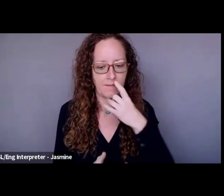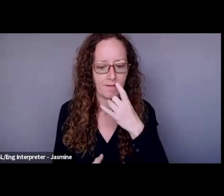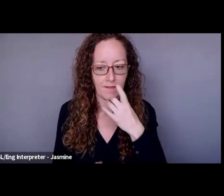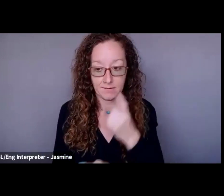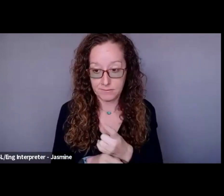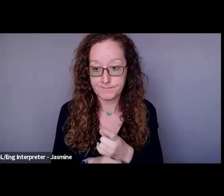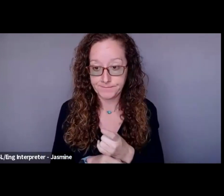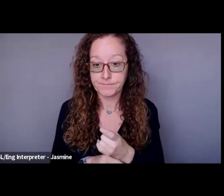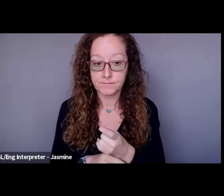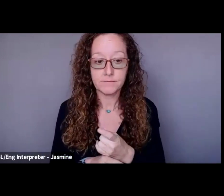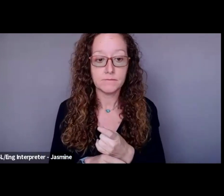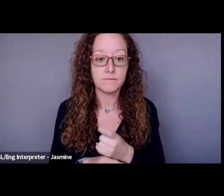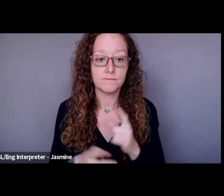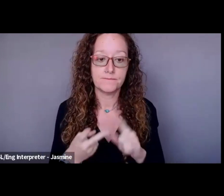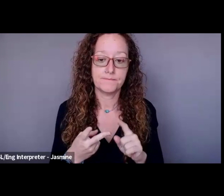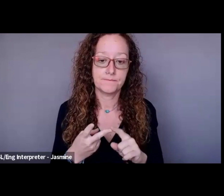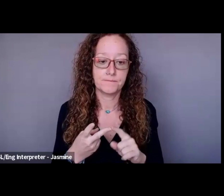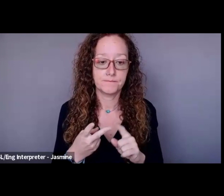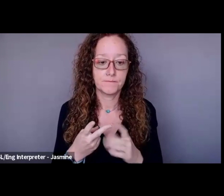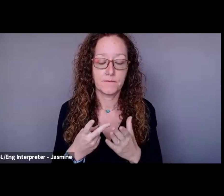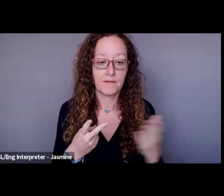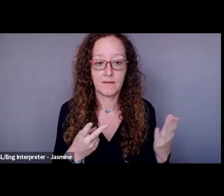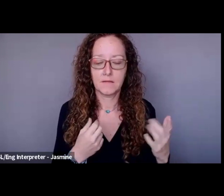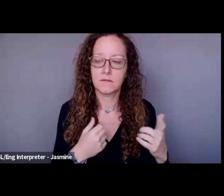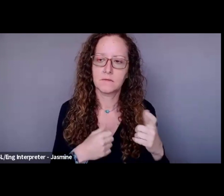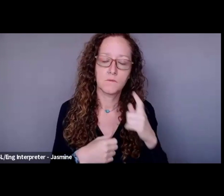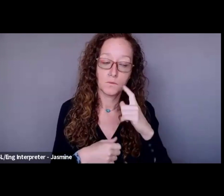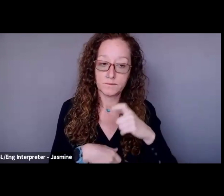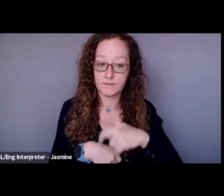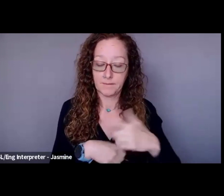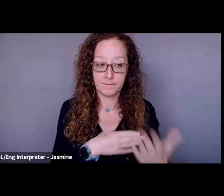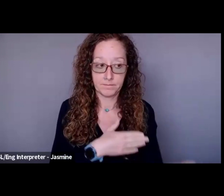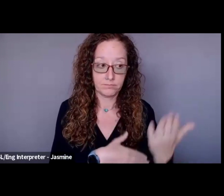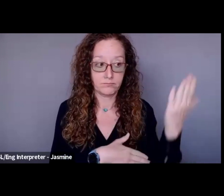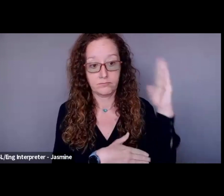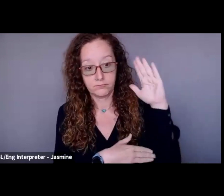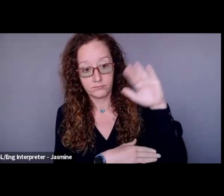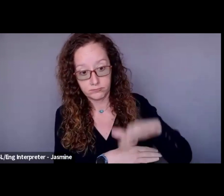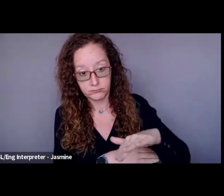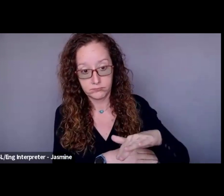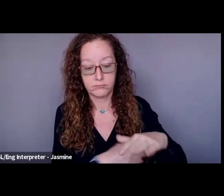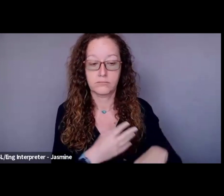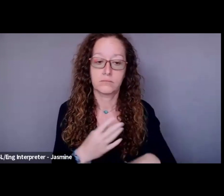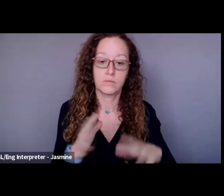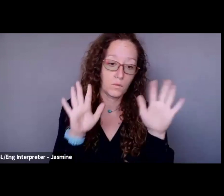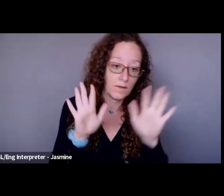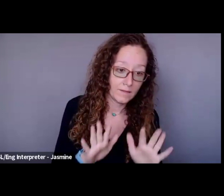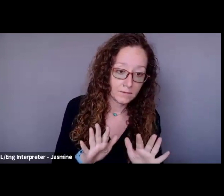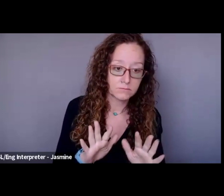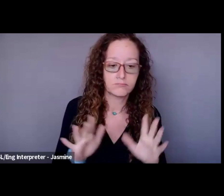right? Along with things like what time of day it is, weather,